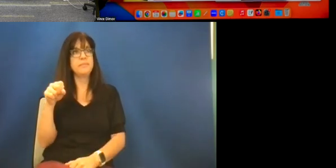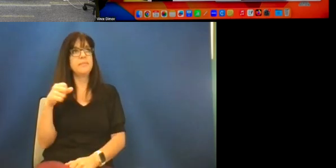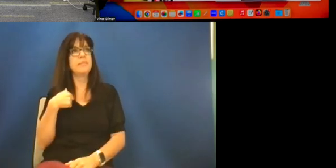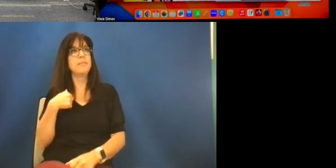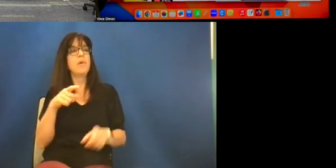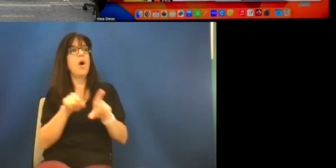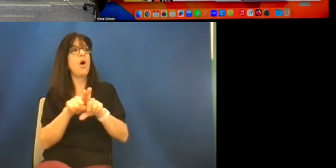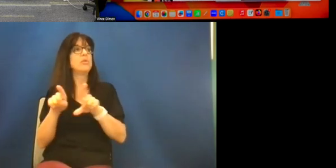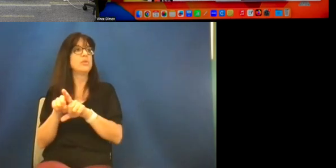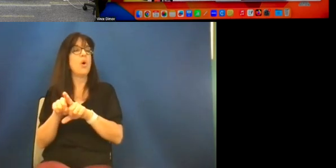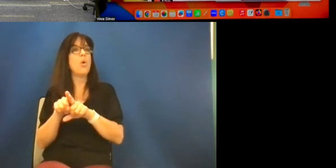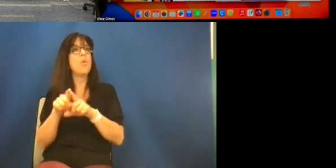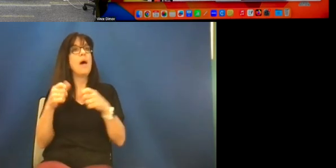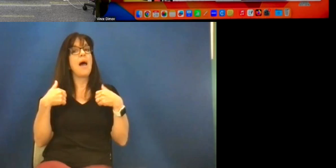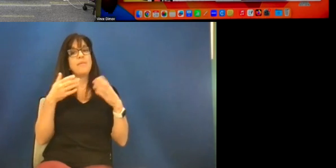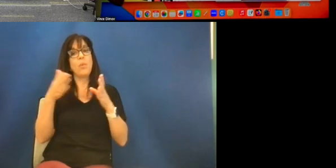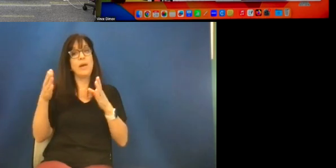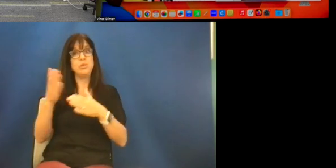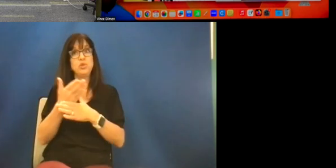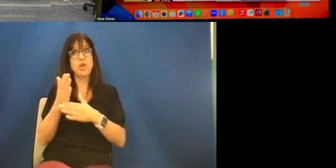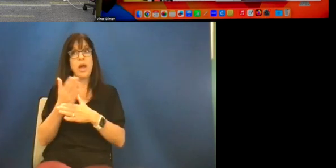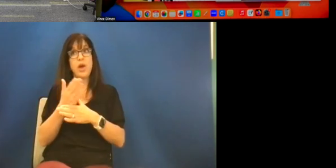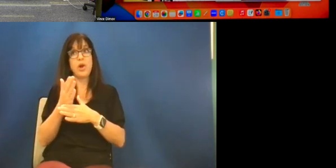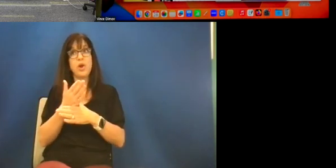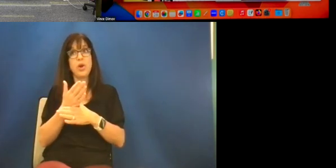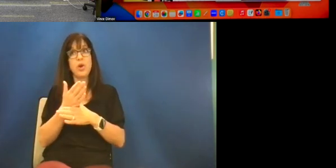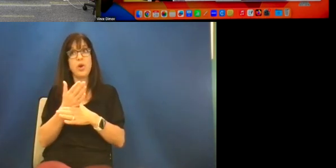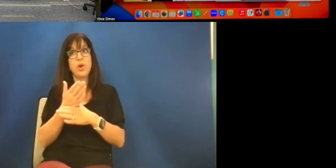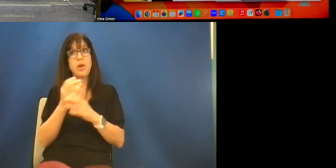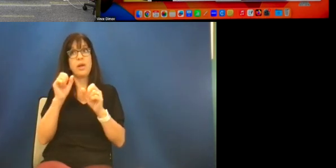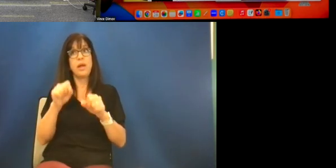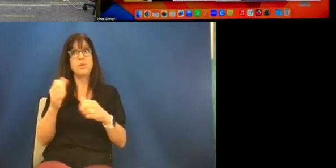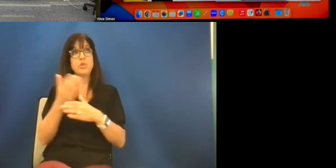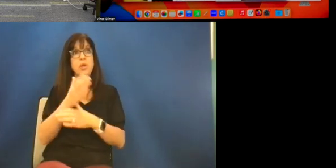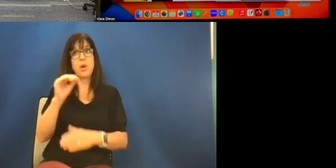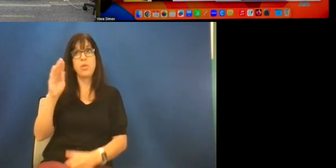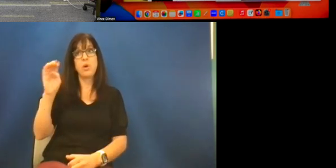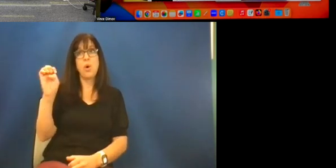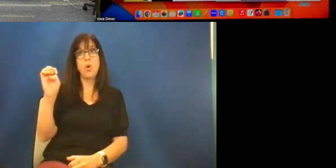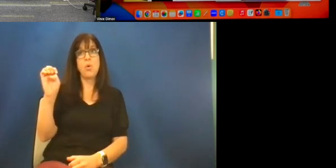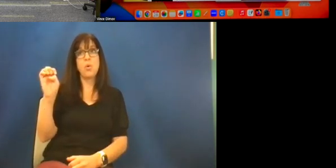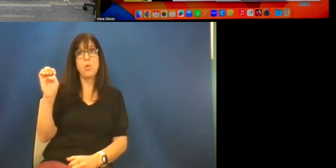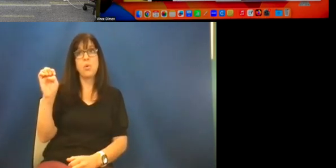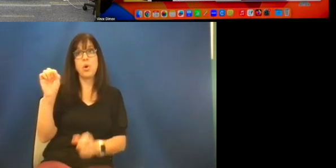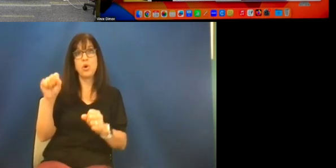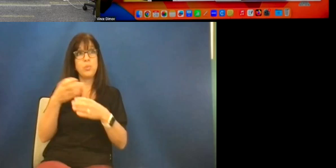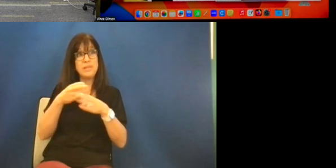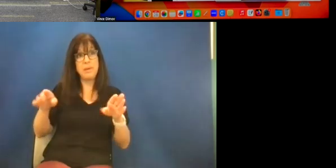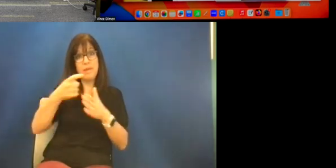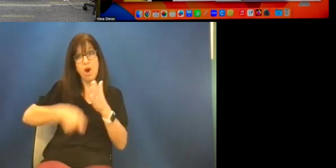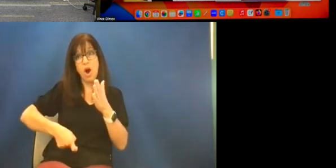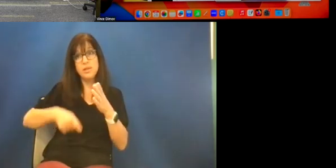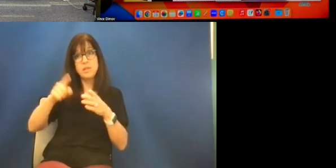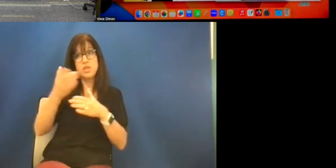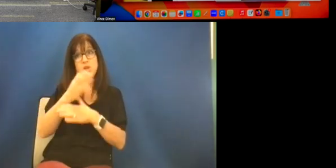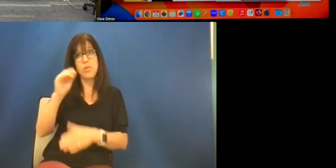there's also ways to share. So, You Jay, can split the cost and you share the code. huh? So could we like split the cost of it and you